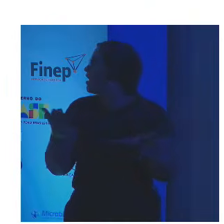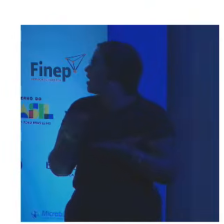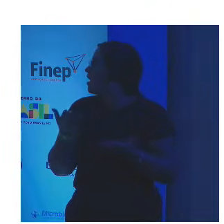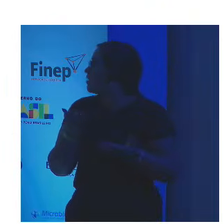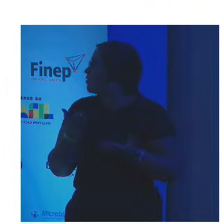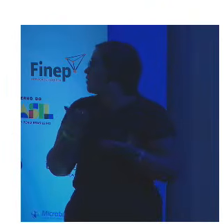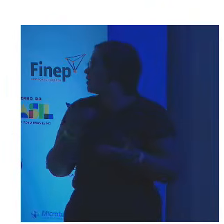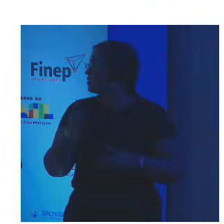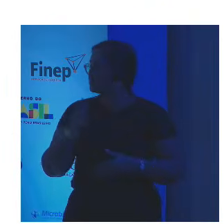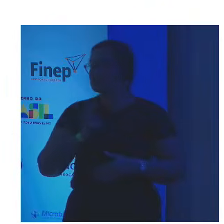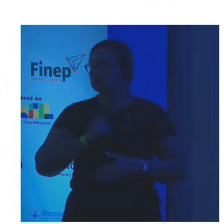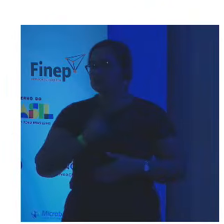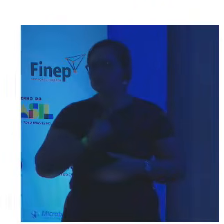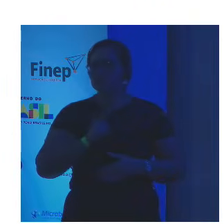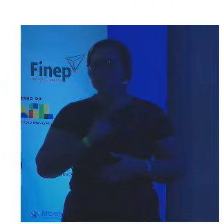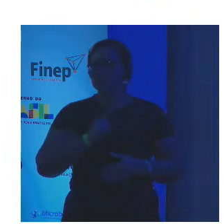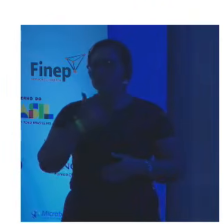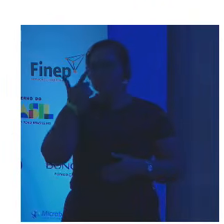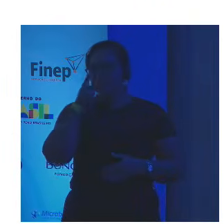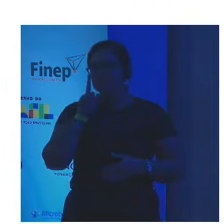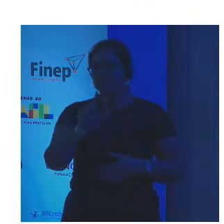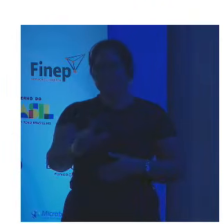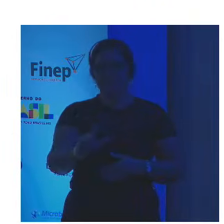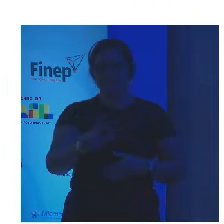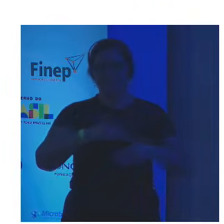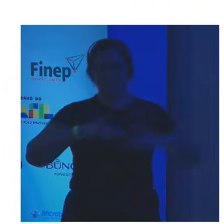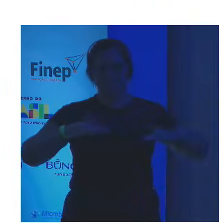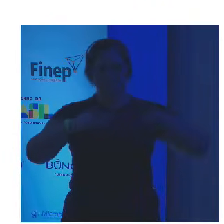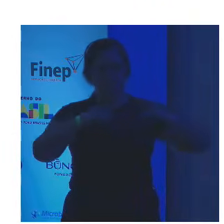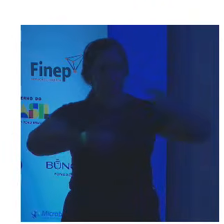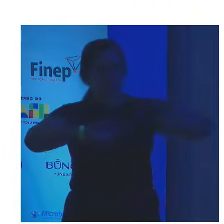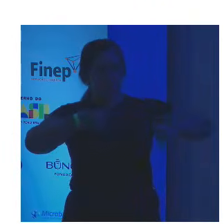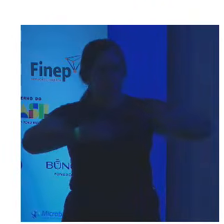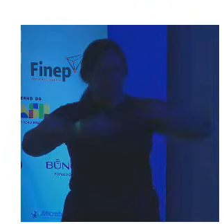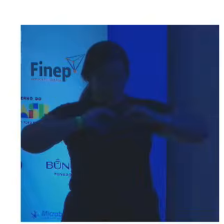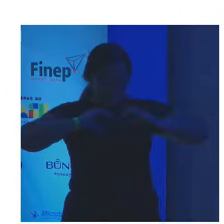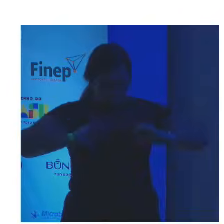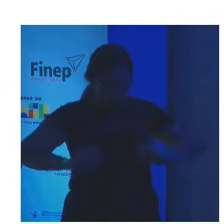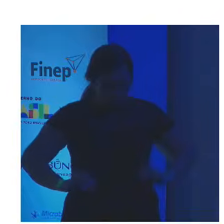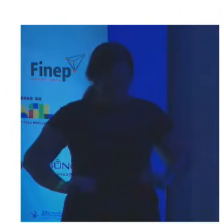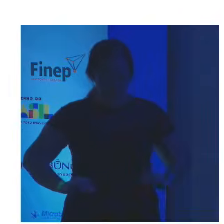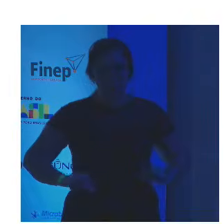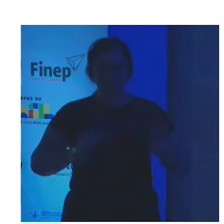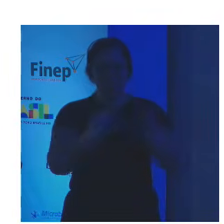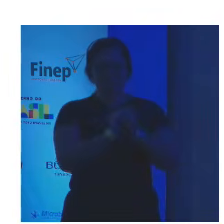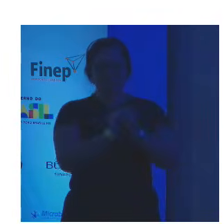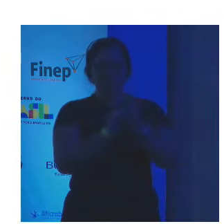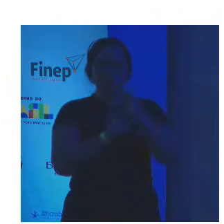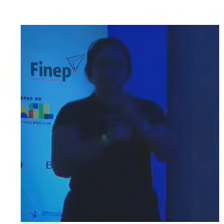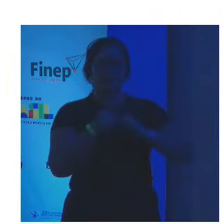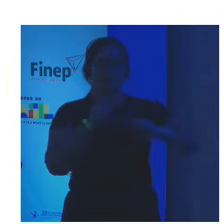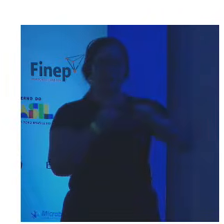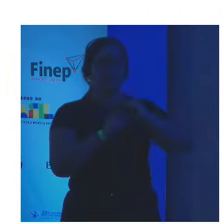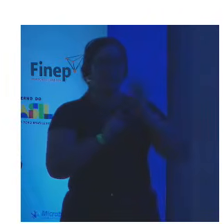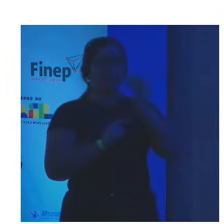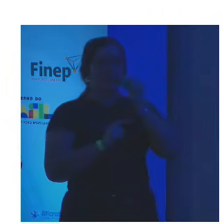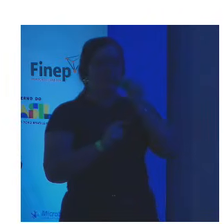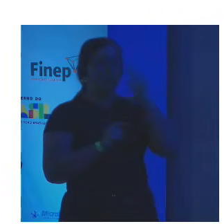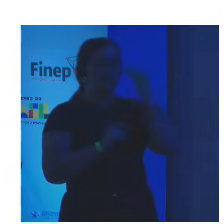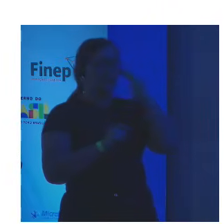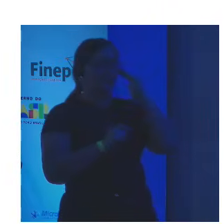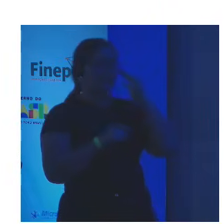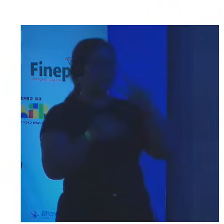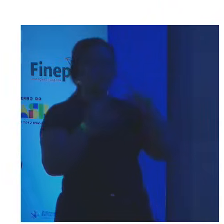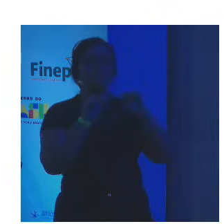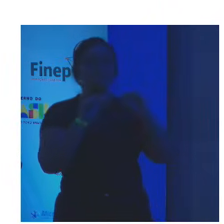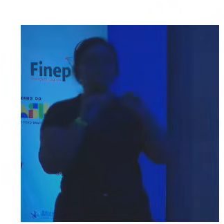reaching the political level and citizens by doing this. The society is trying to understand what we do. Then it's